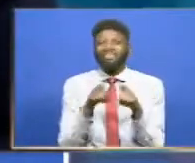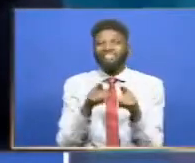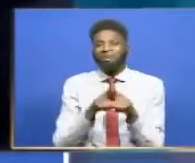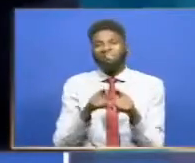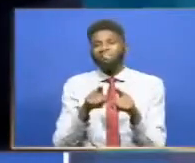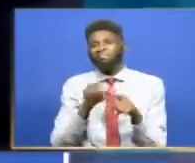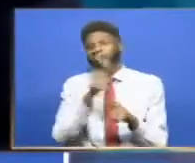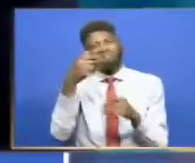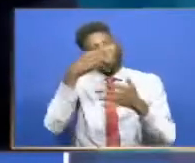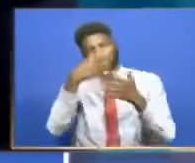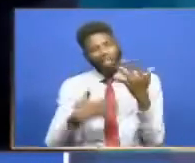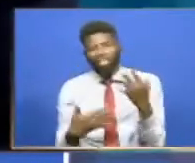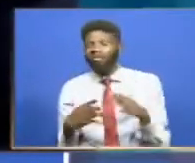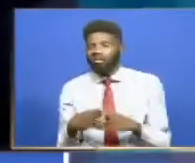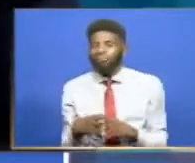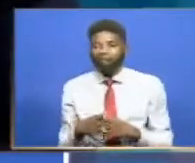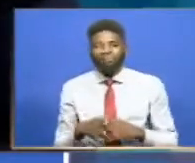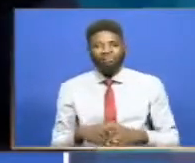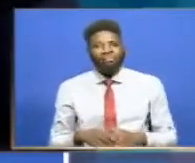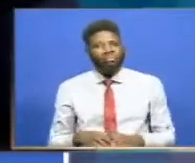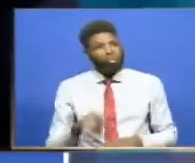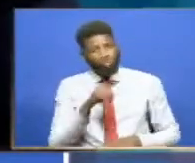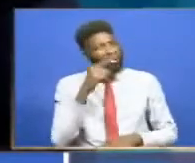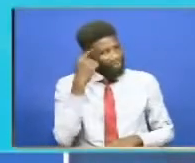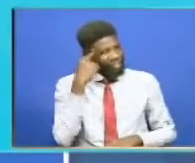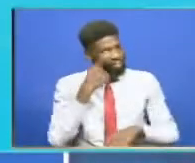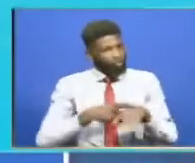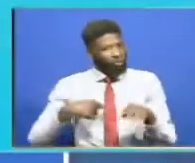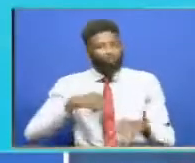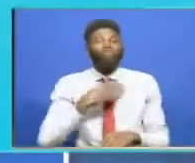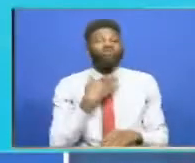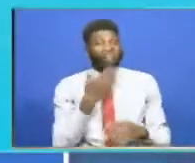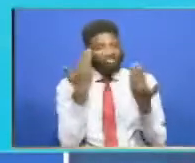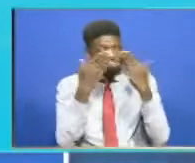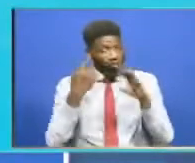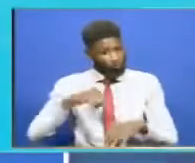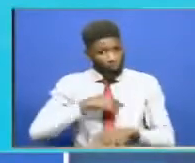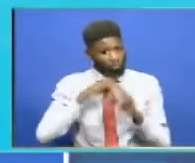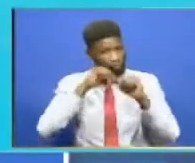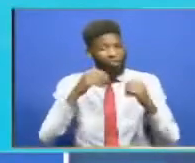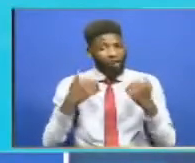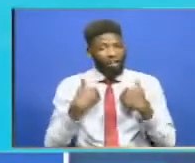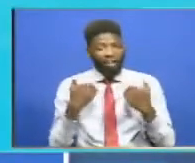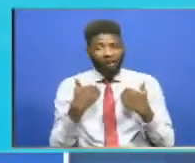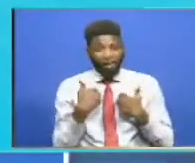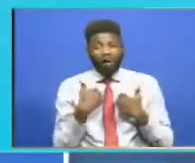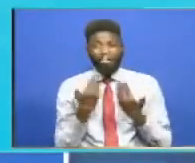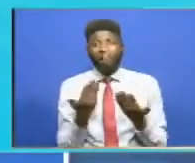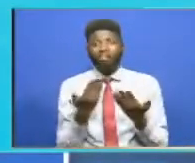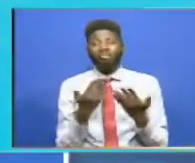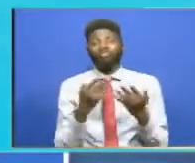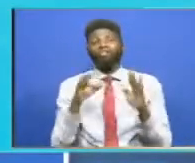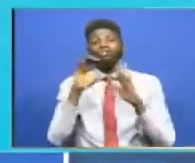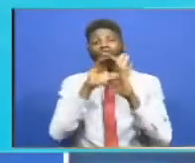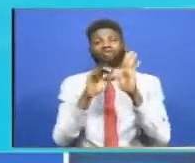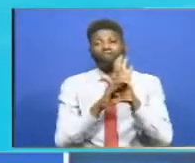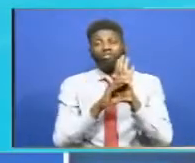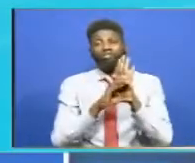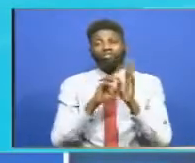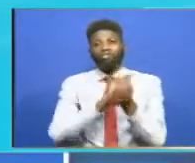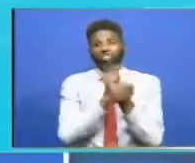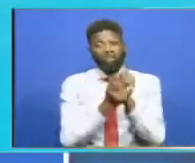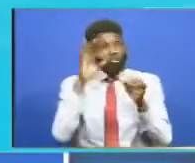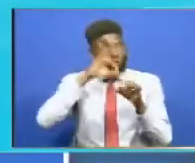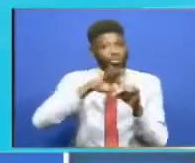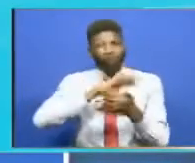sums. Yeah. Do you think, as we wind up, do you think that we can have that non-contested referendum? Because earlier on